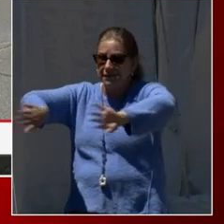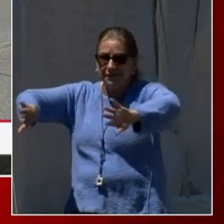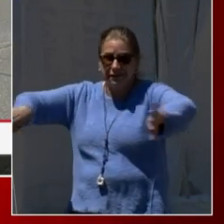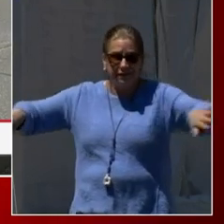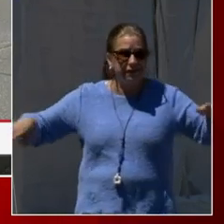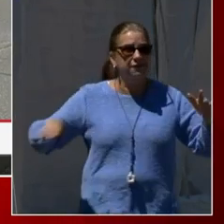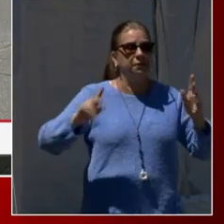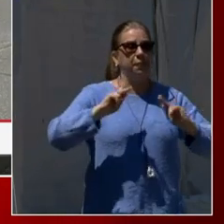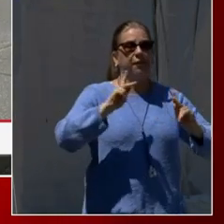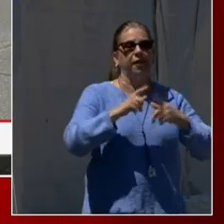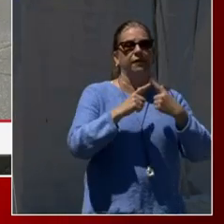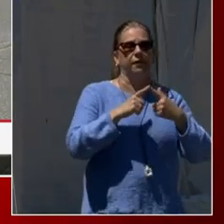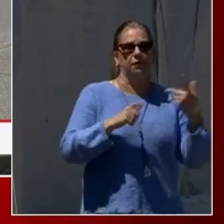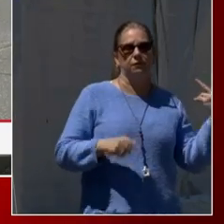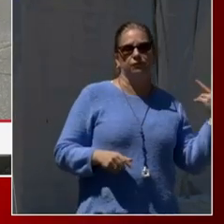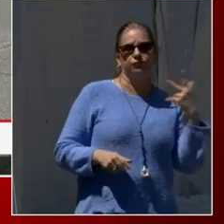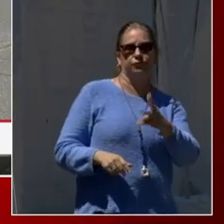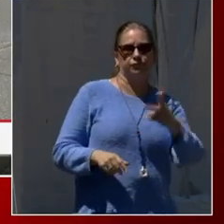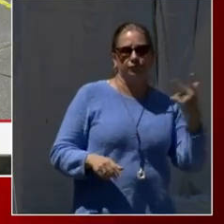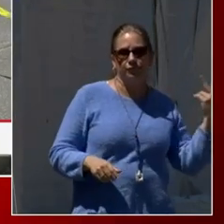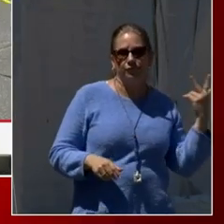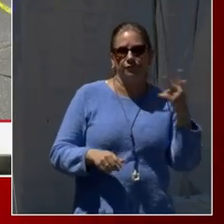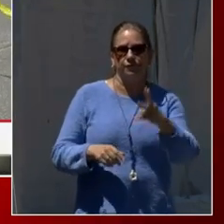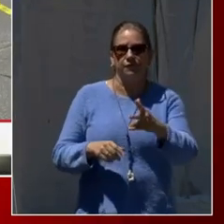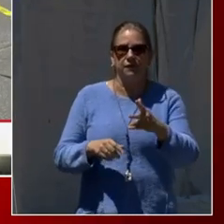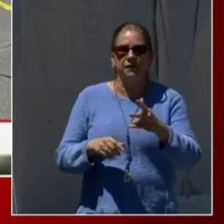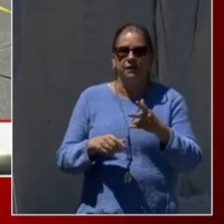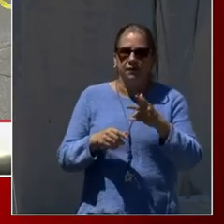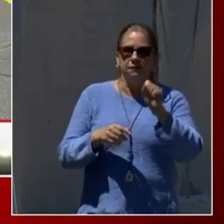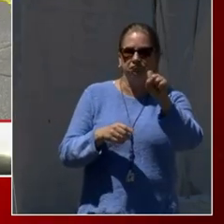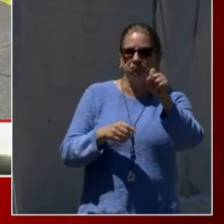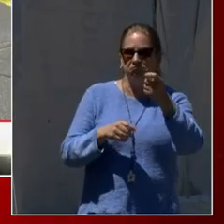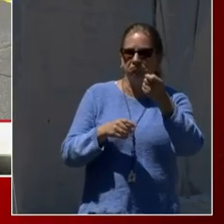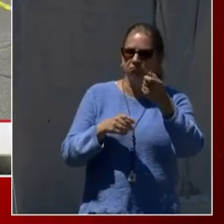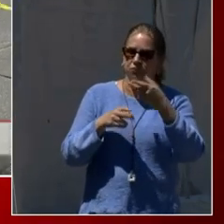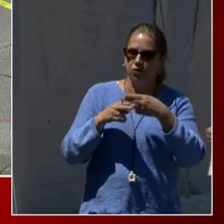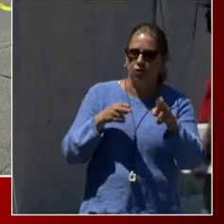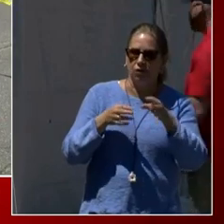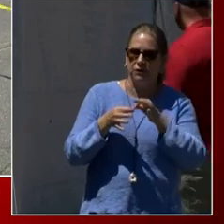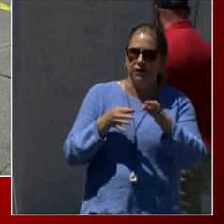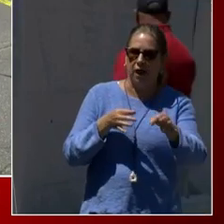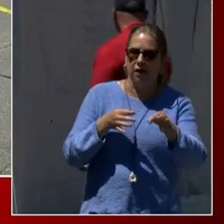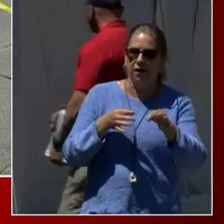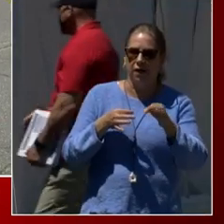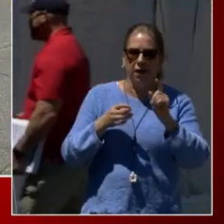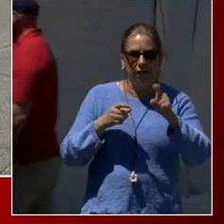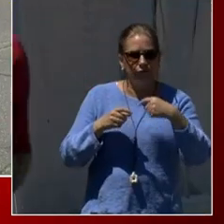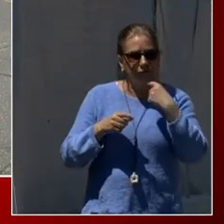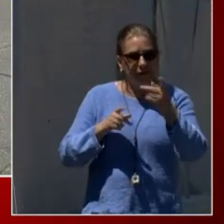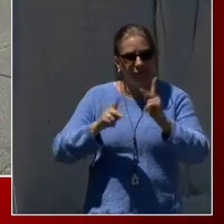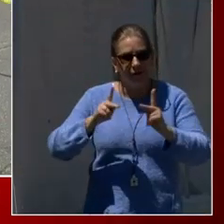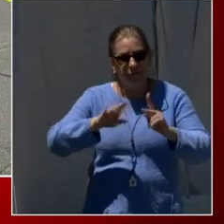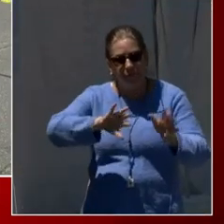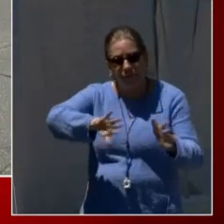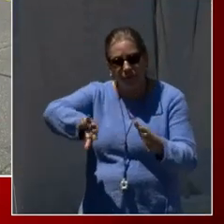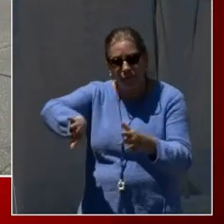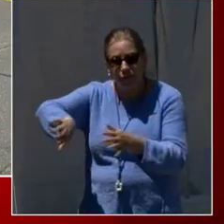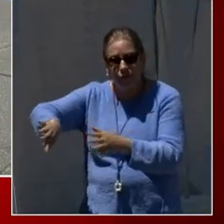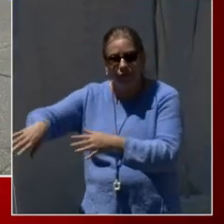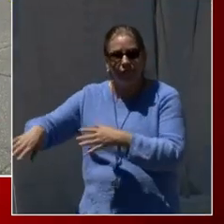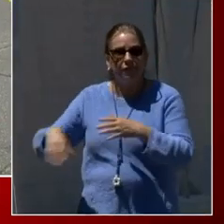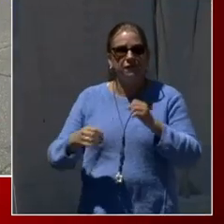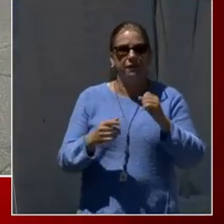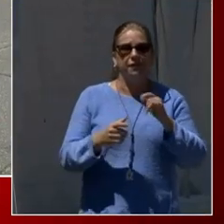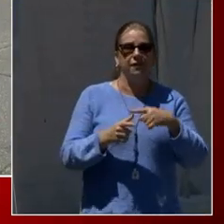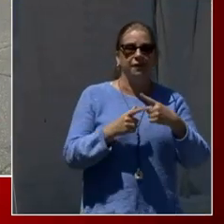a limited delay in being able to make sure we were able to push the protesters back so we could bring in the fire trucks and be able to look